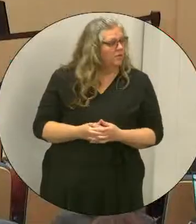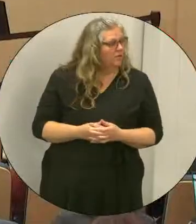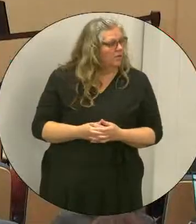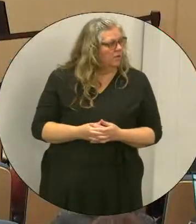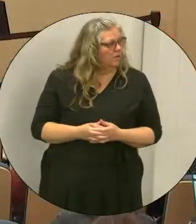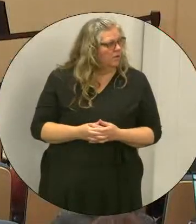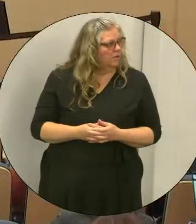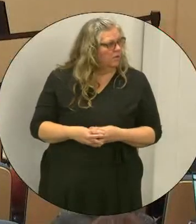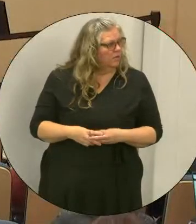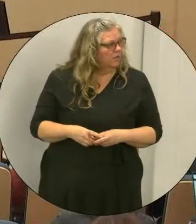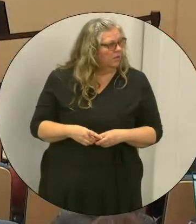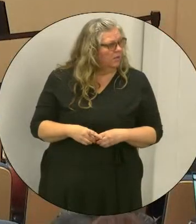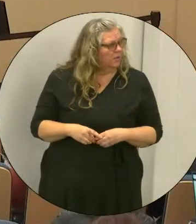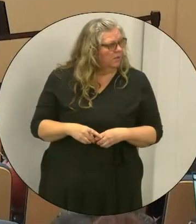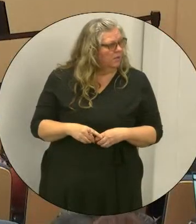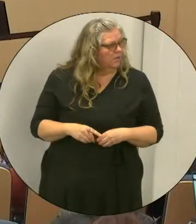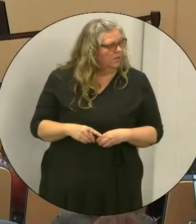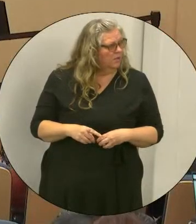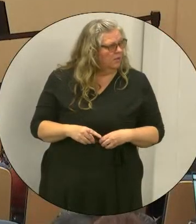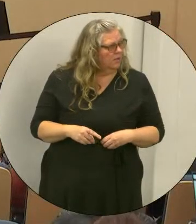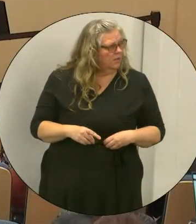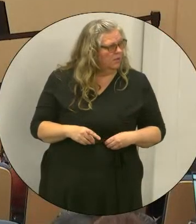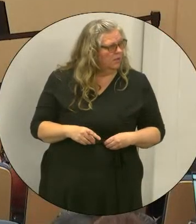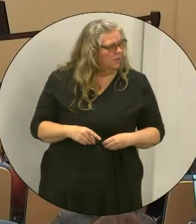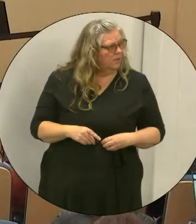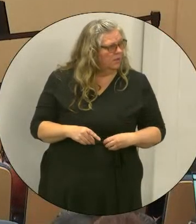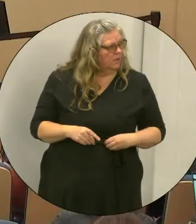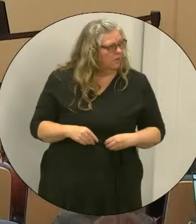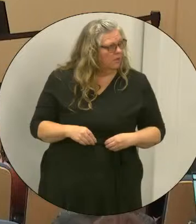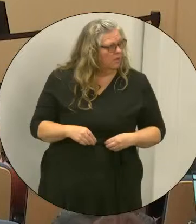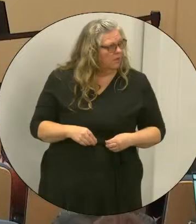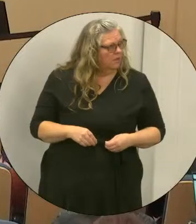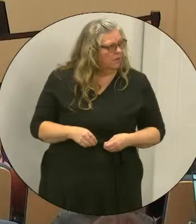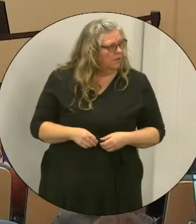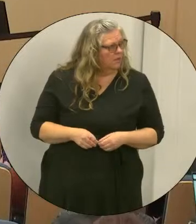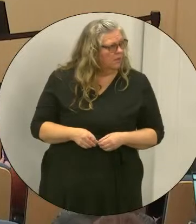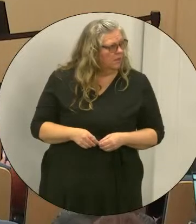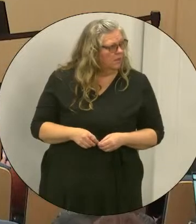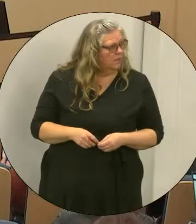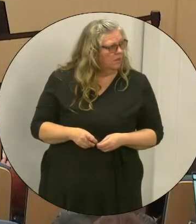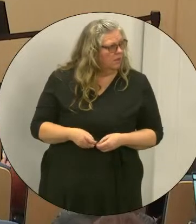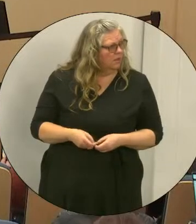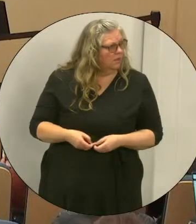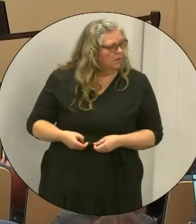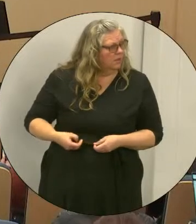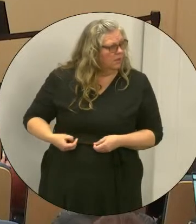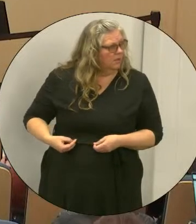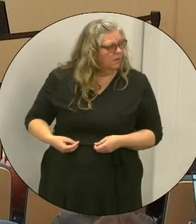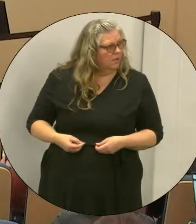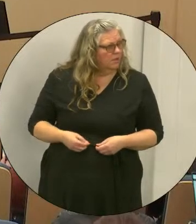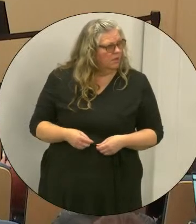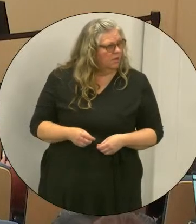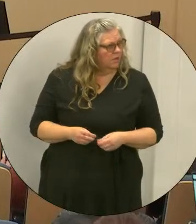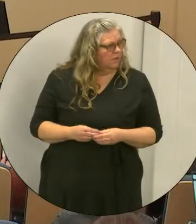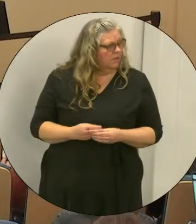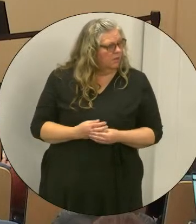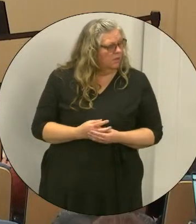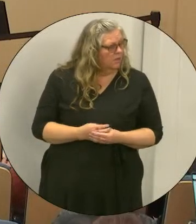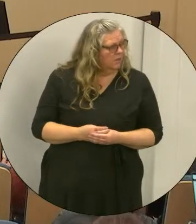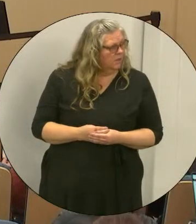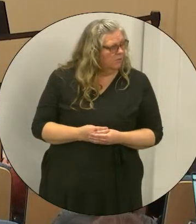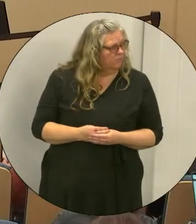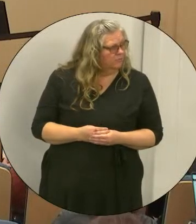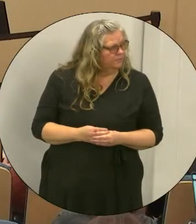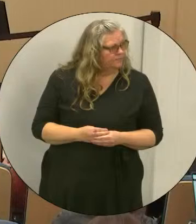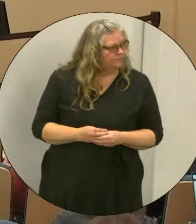It was not a question. I want to make a comment before I take a vote. Okay, we can do that after Trustee Cavazos makes her